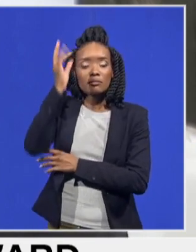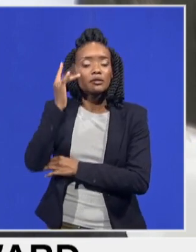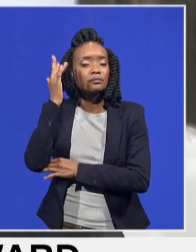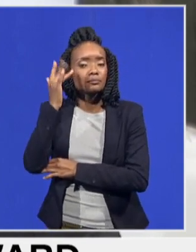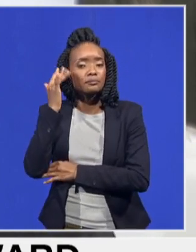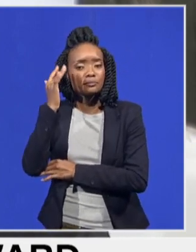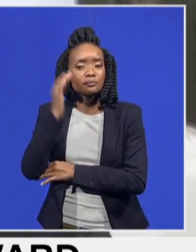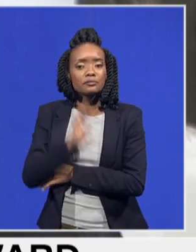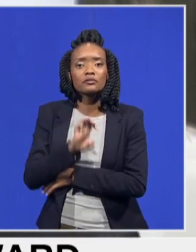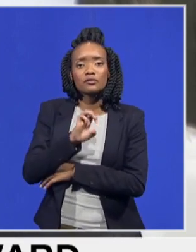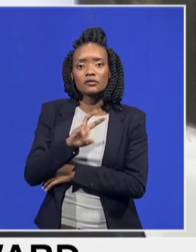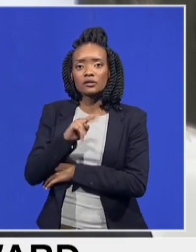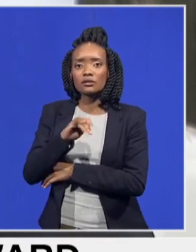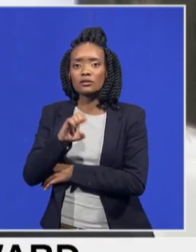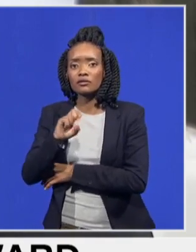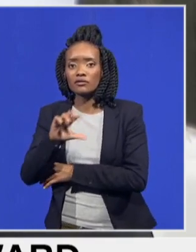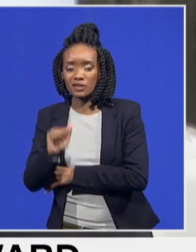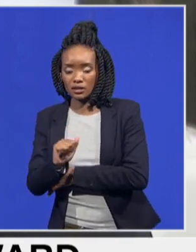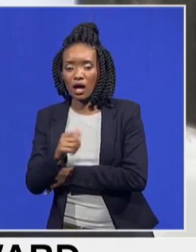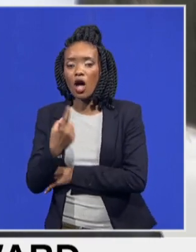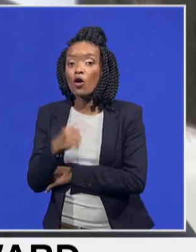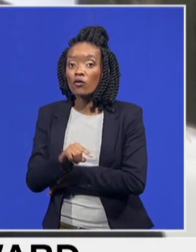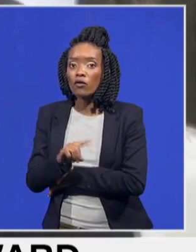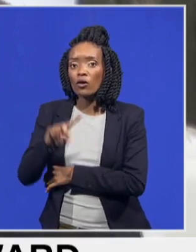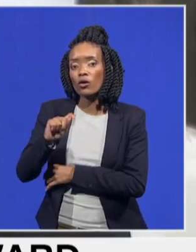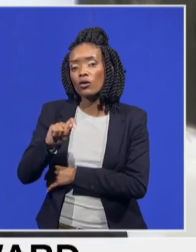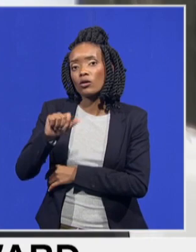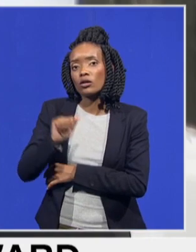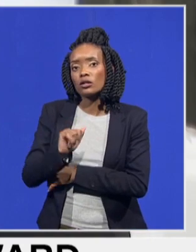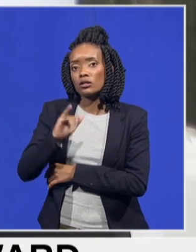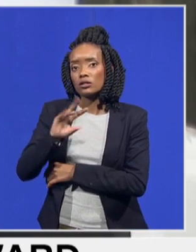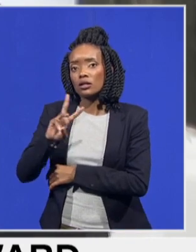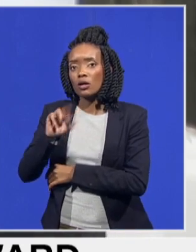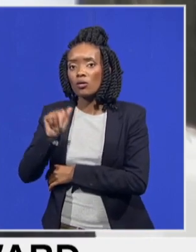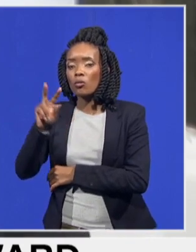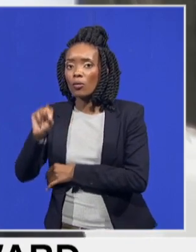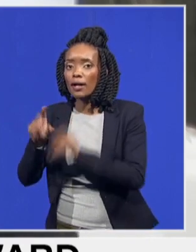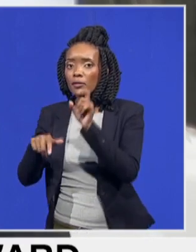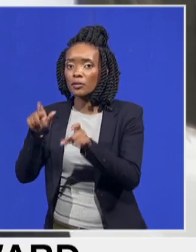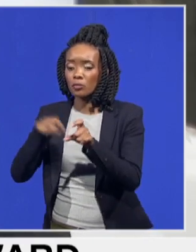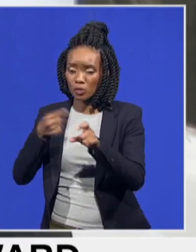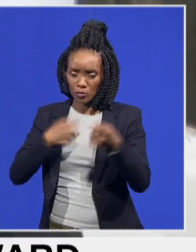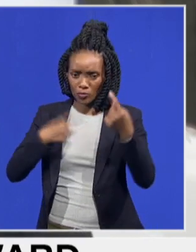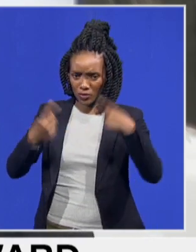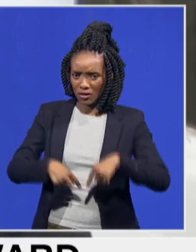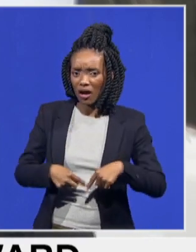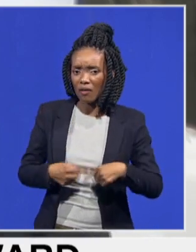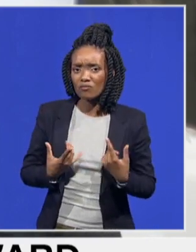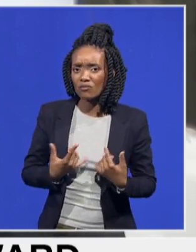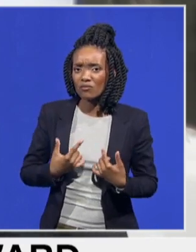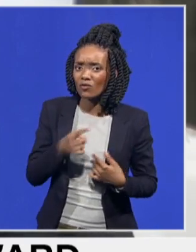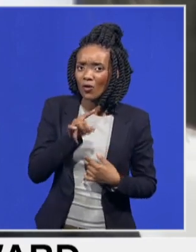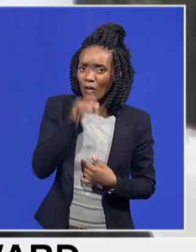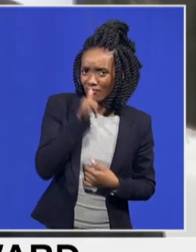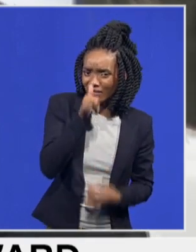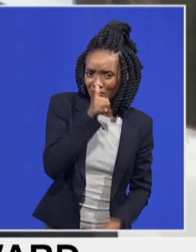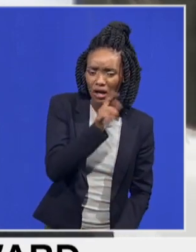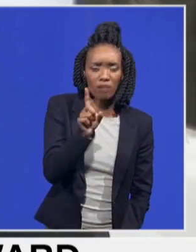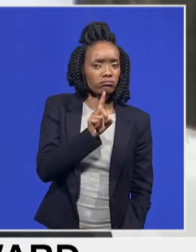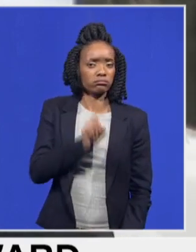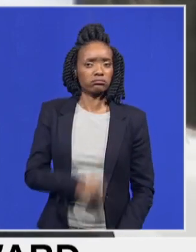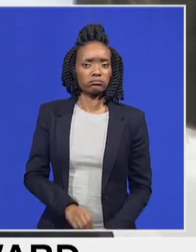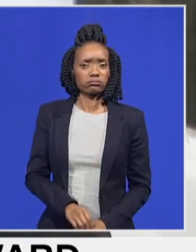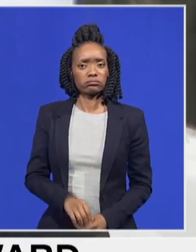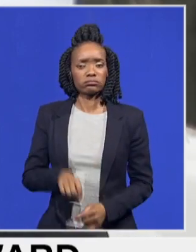for Taiwan people. We come here not for criminal activities. We come